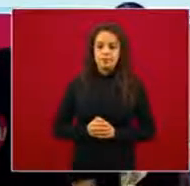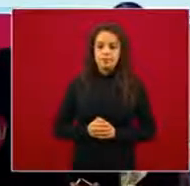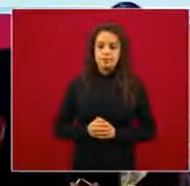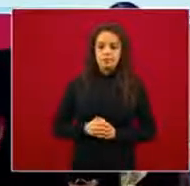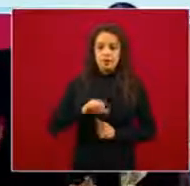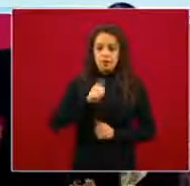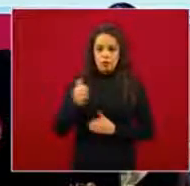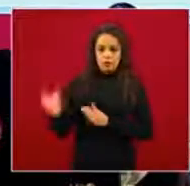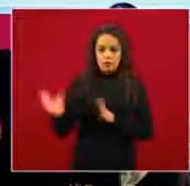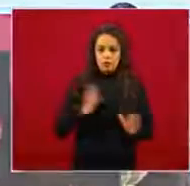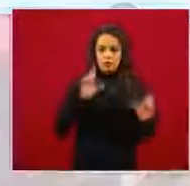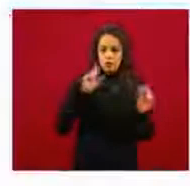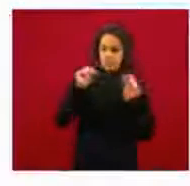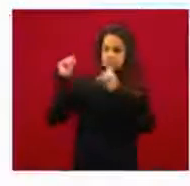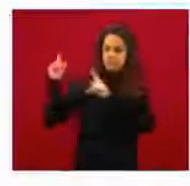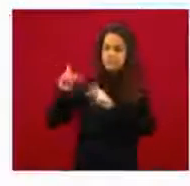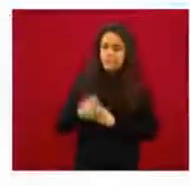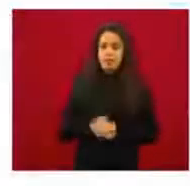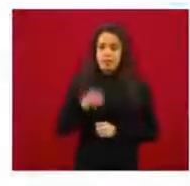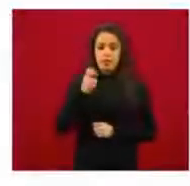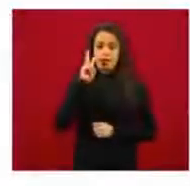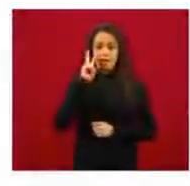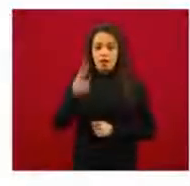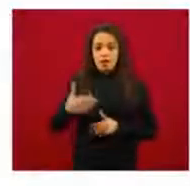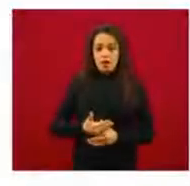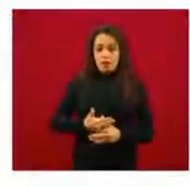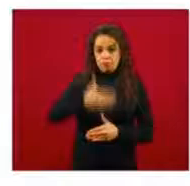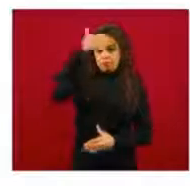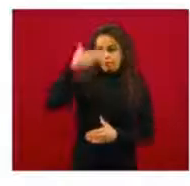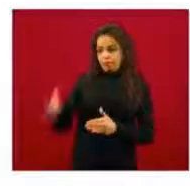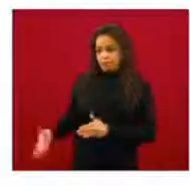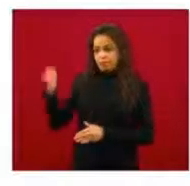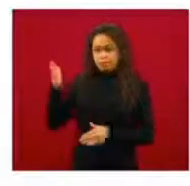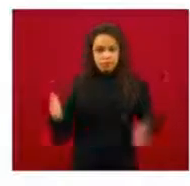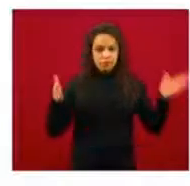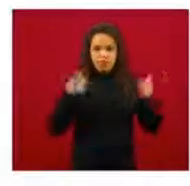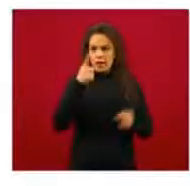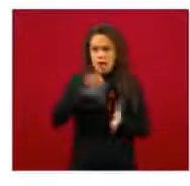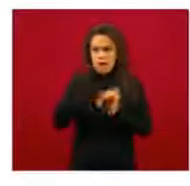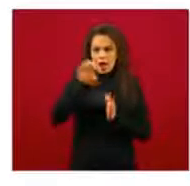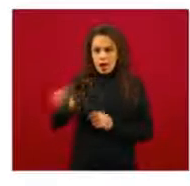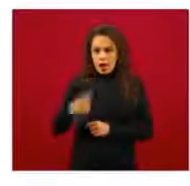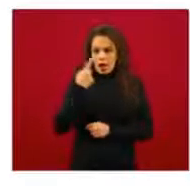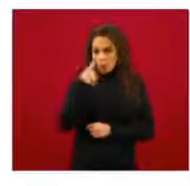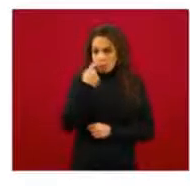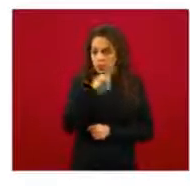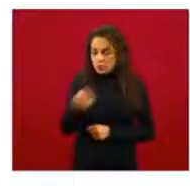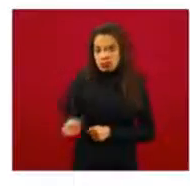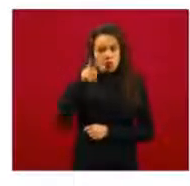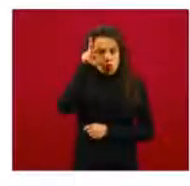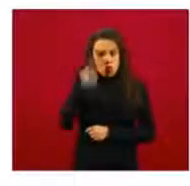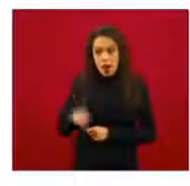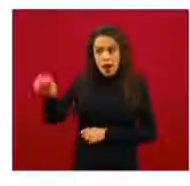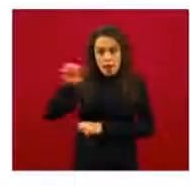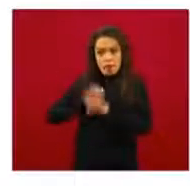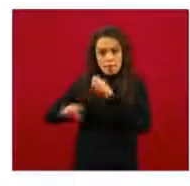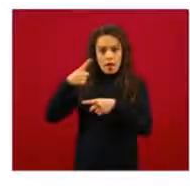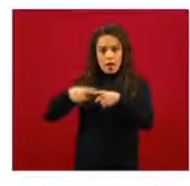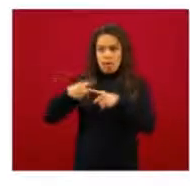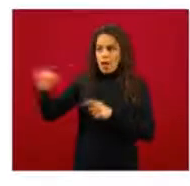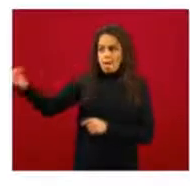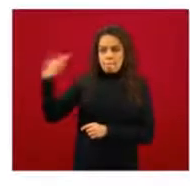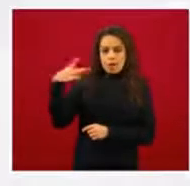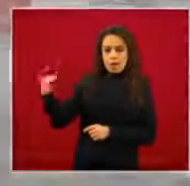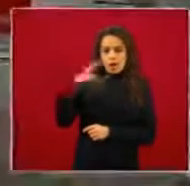one. Physical barriers in these common areas, these are real examples sent from